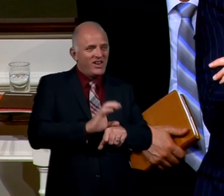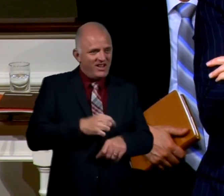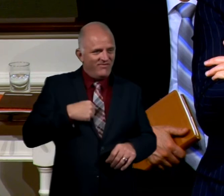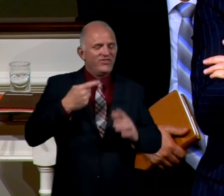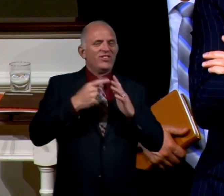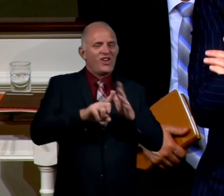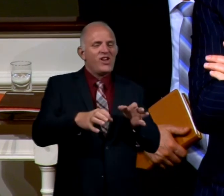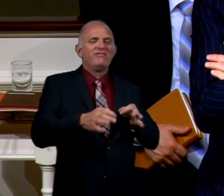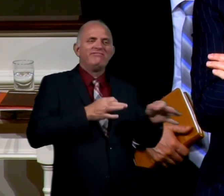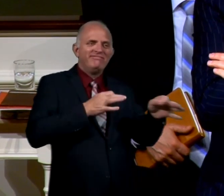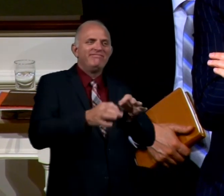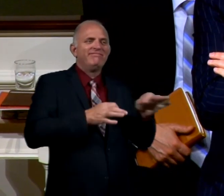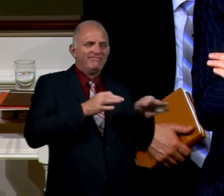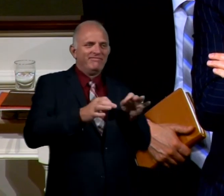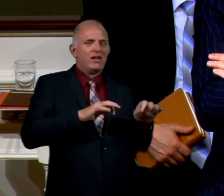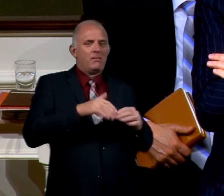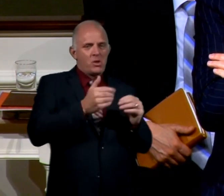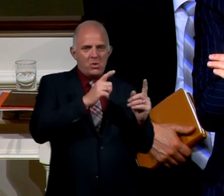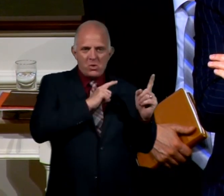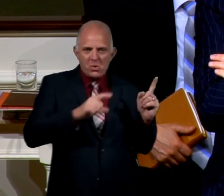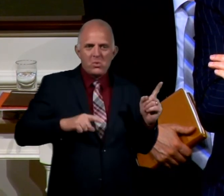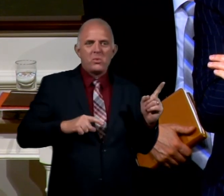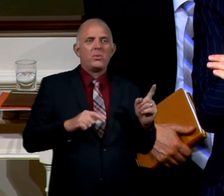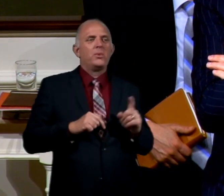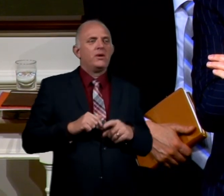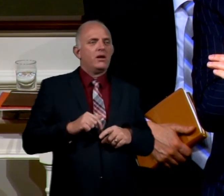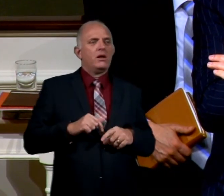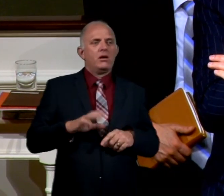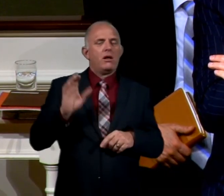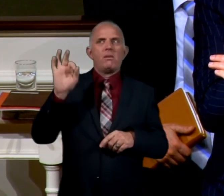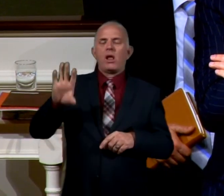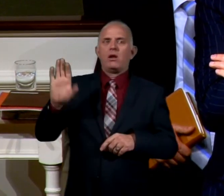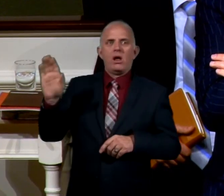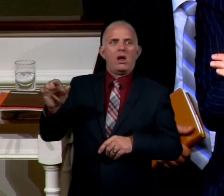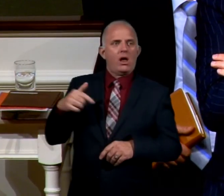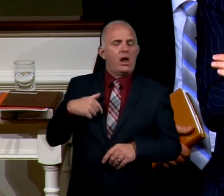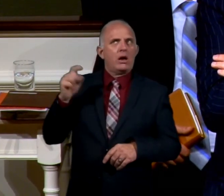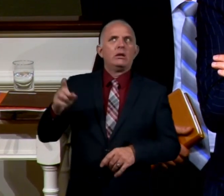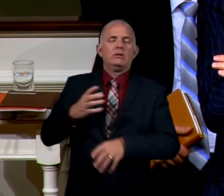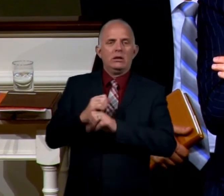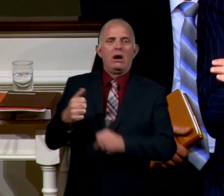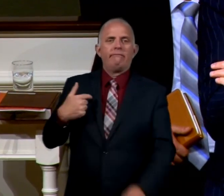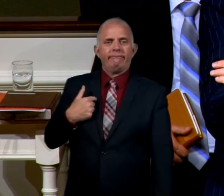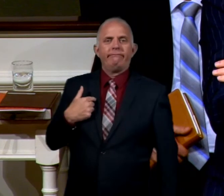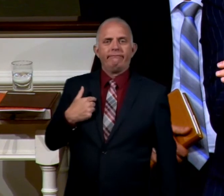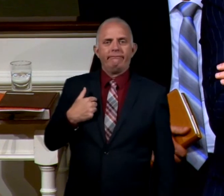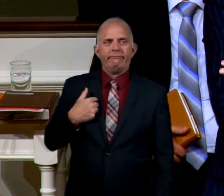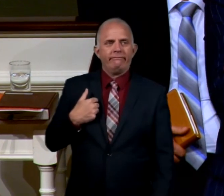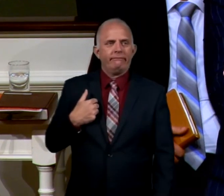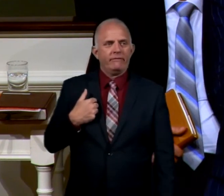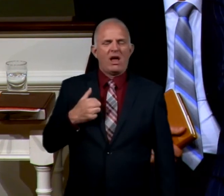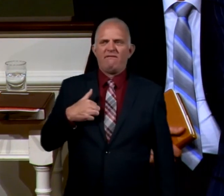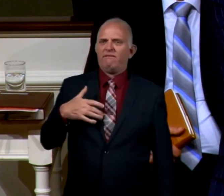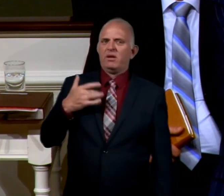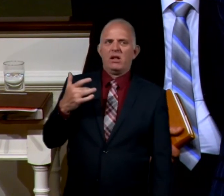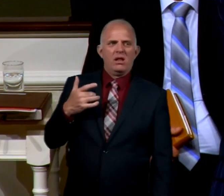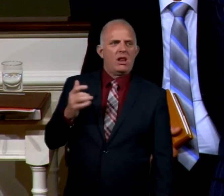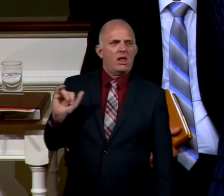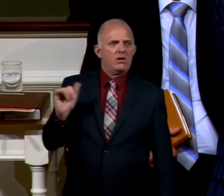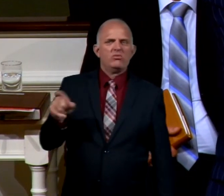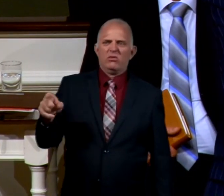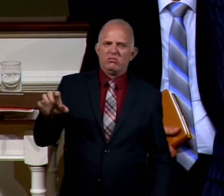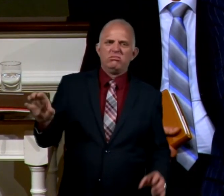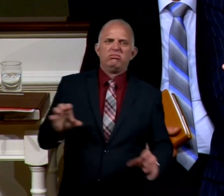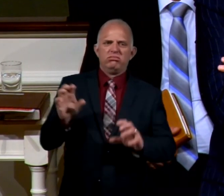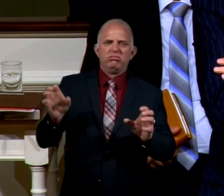the Lord. She said, "Pastor, I need to be saved. But I feel like I got to earn it myself."